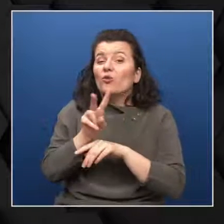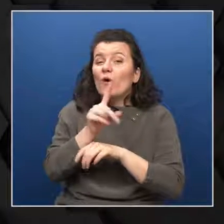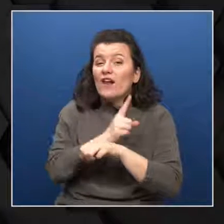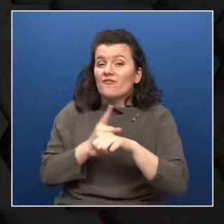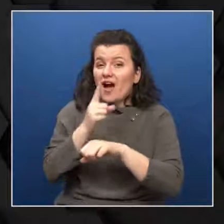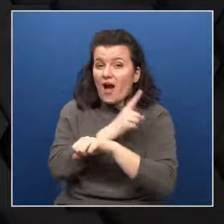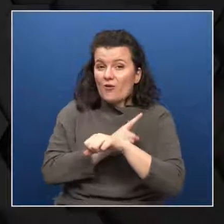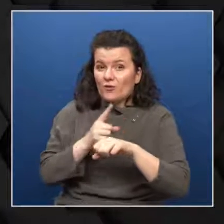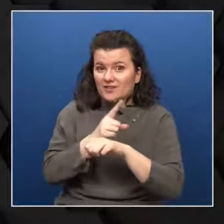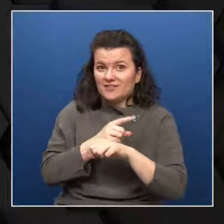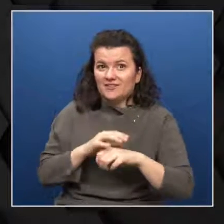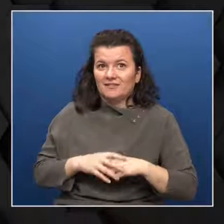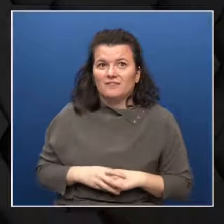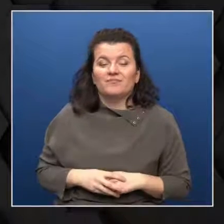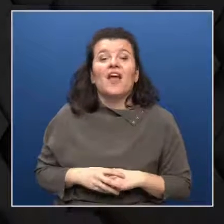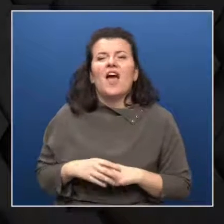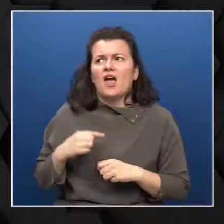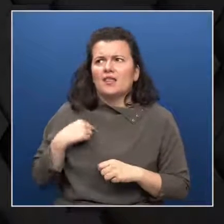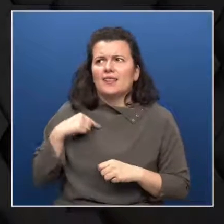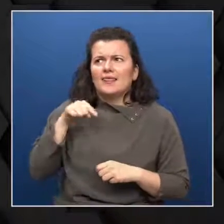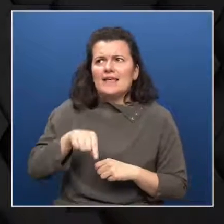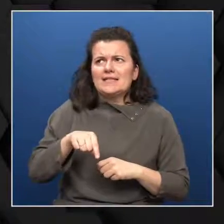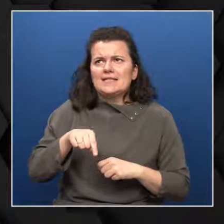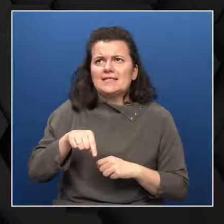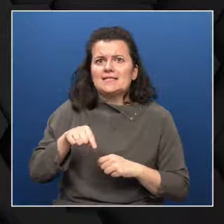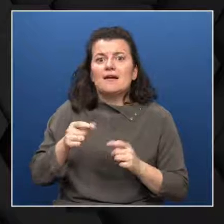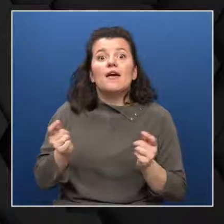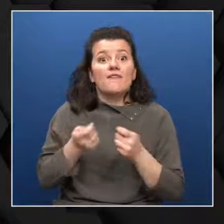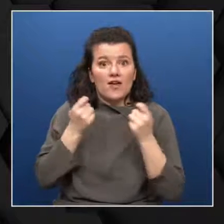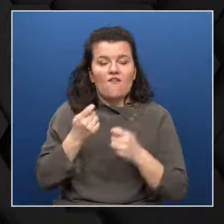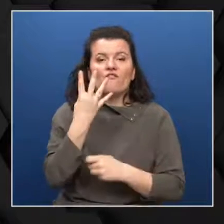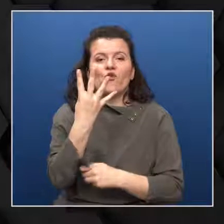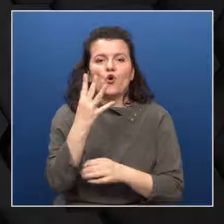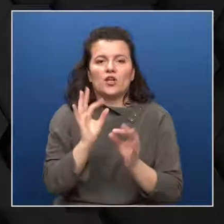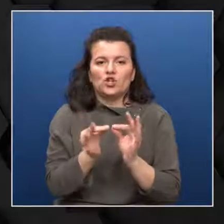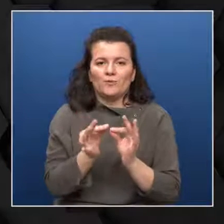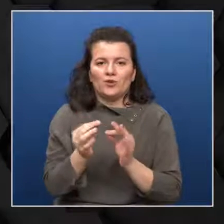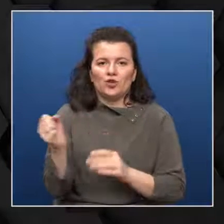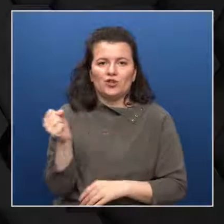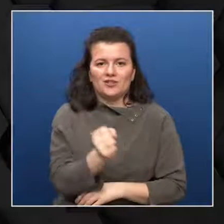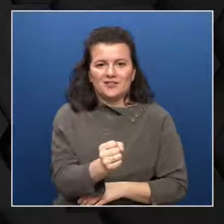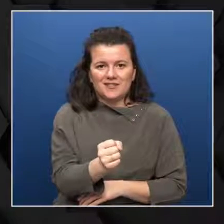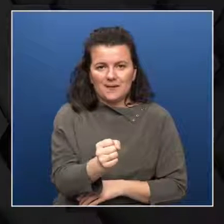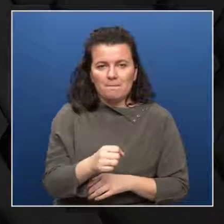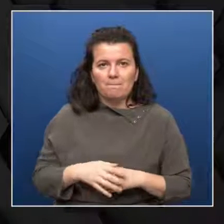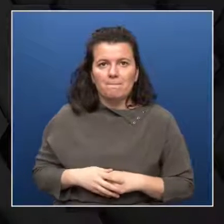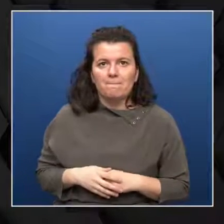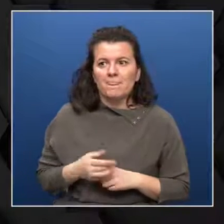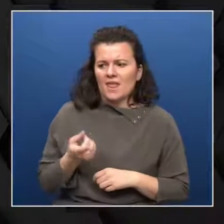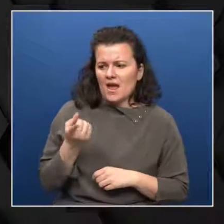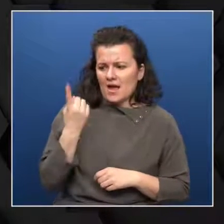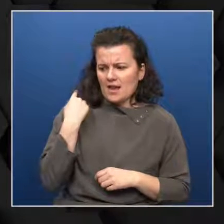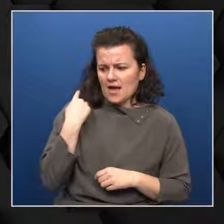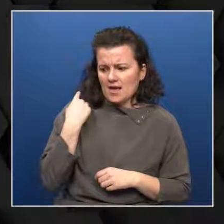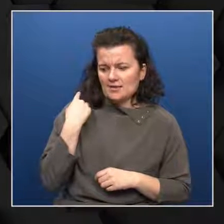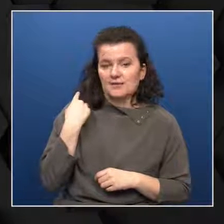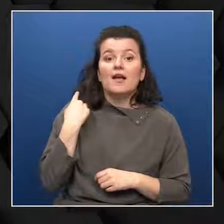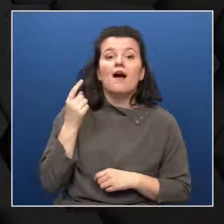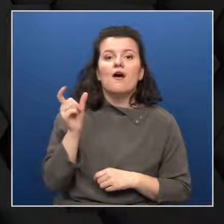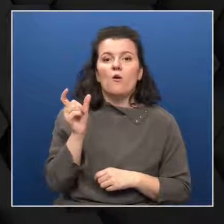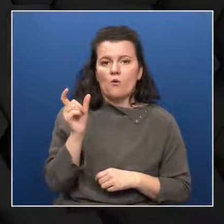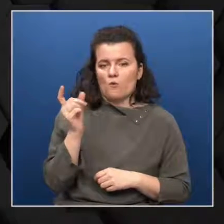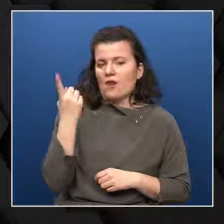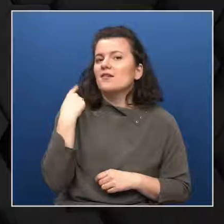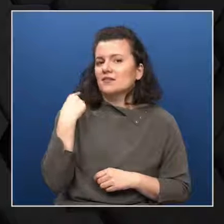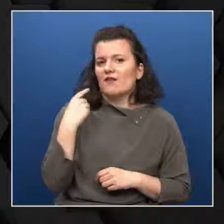4 sign language interpreters, because the longer your event is. Last Saturday we had 3, and that was way too